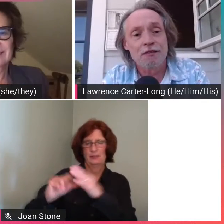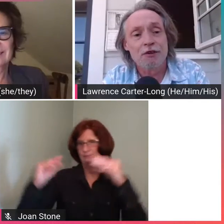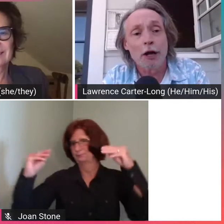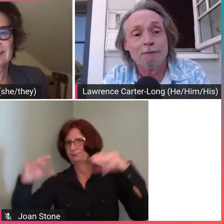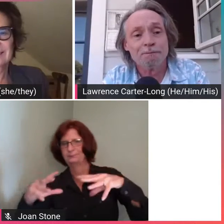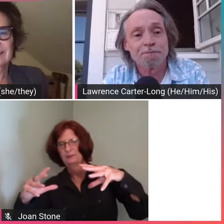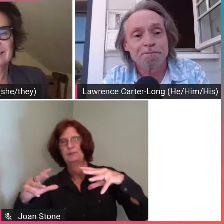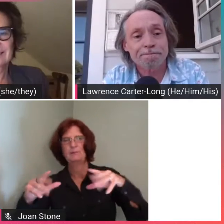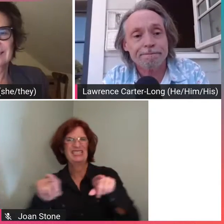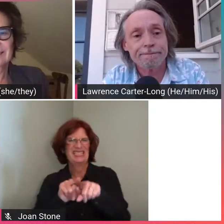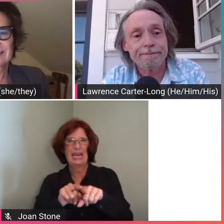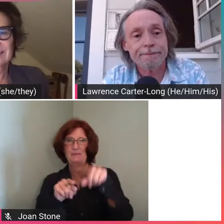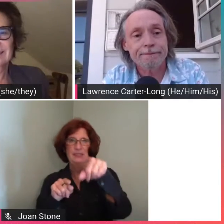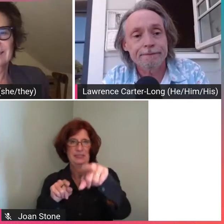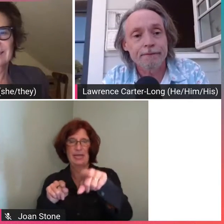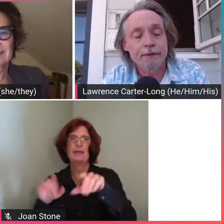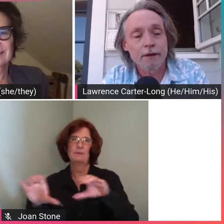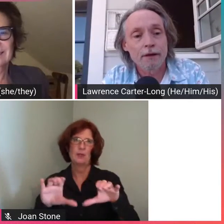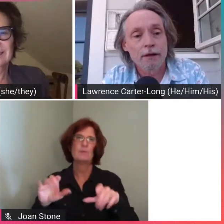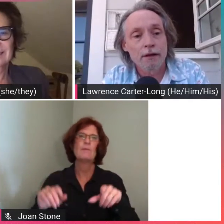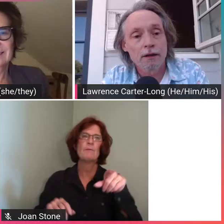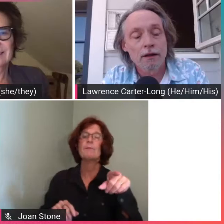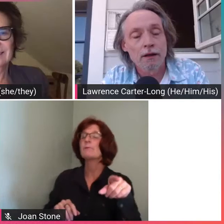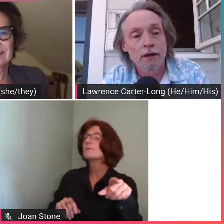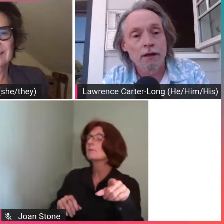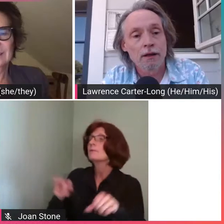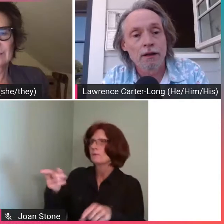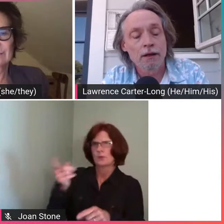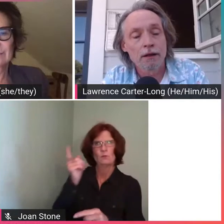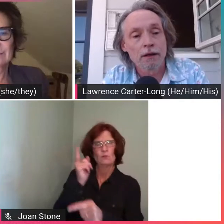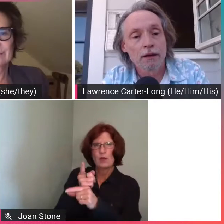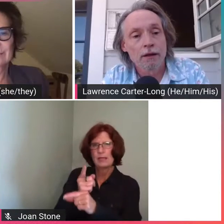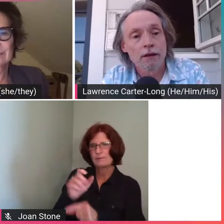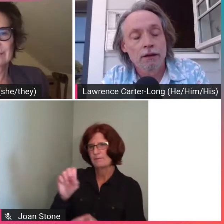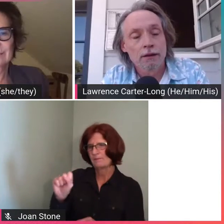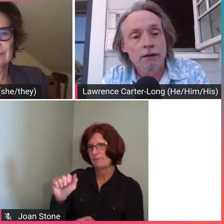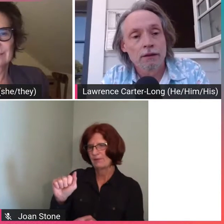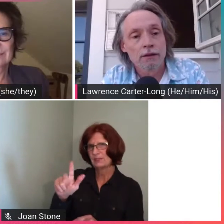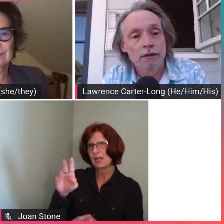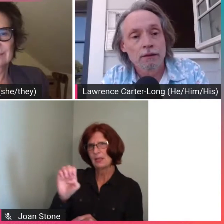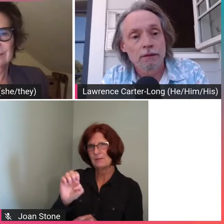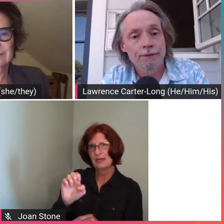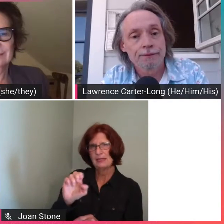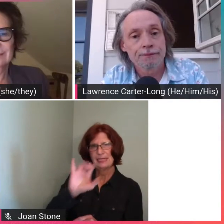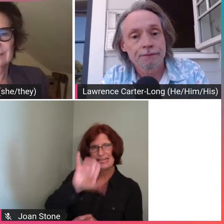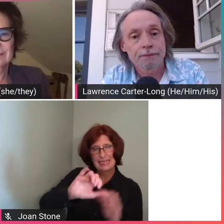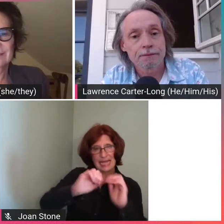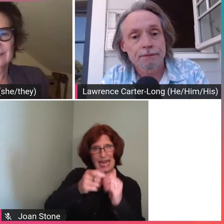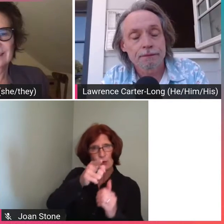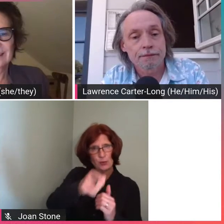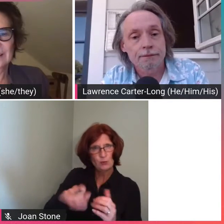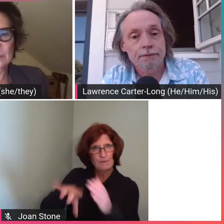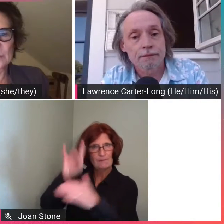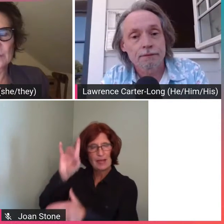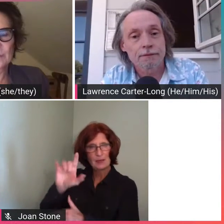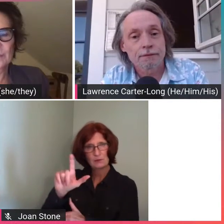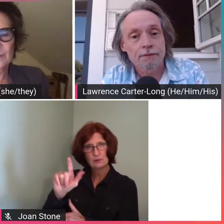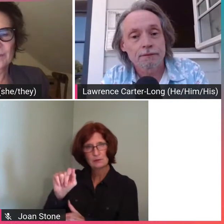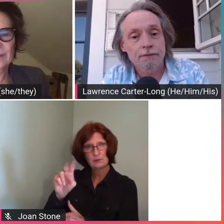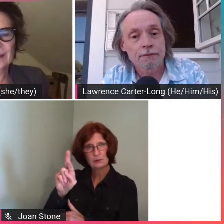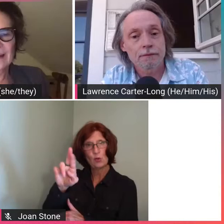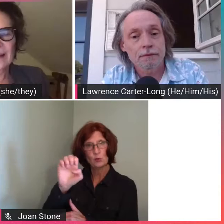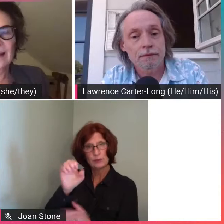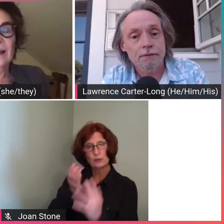Carrie and Susan have done. Yeah, you truly have. Salome, is that how you found Lawrence was through his